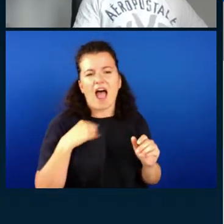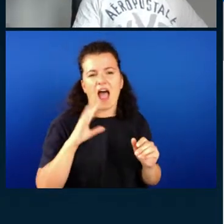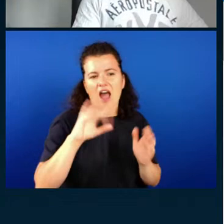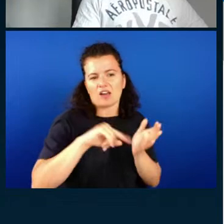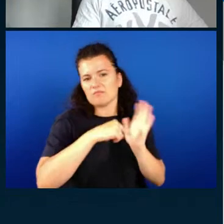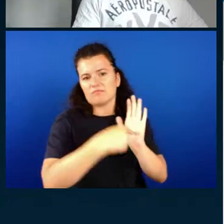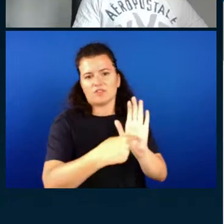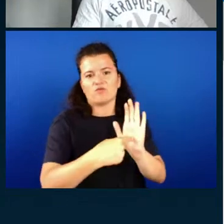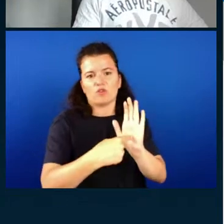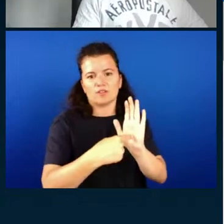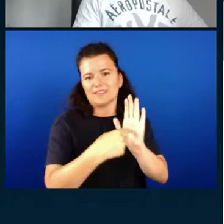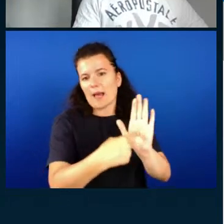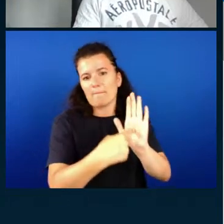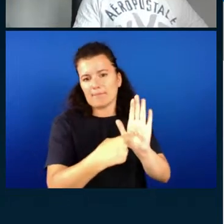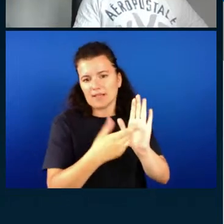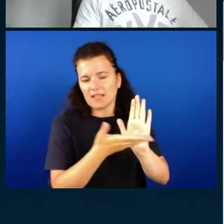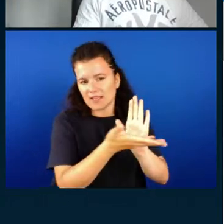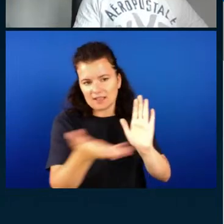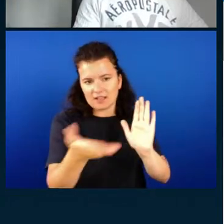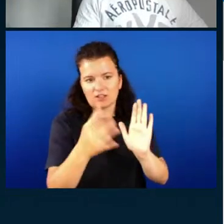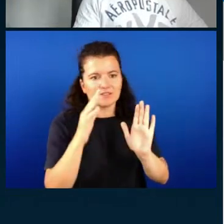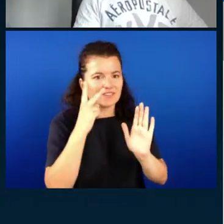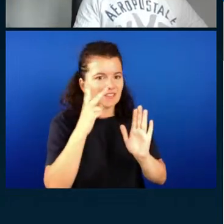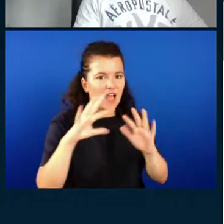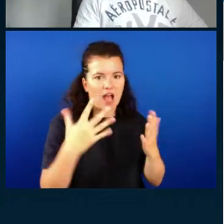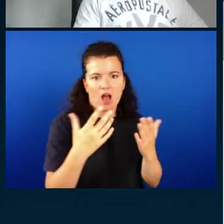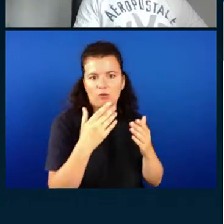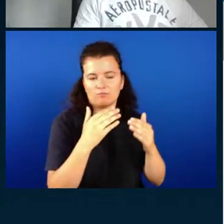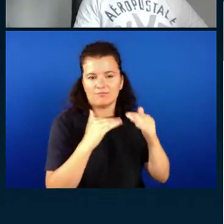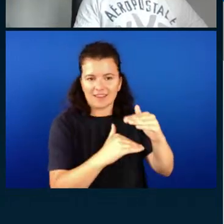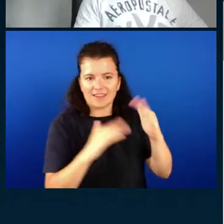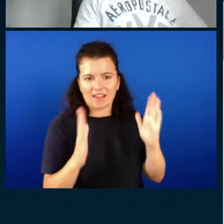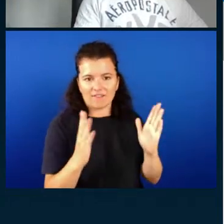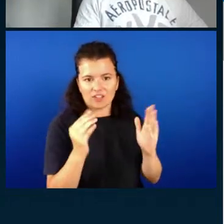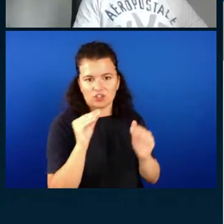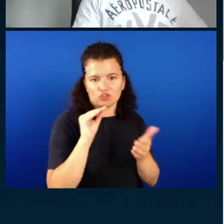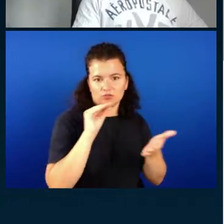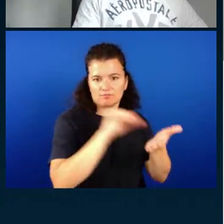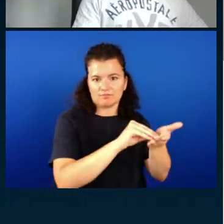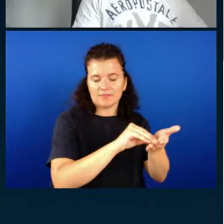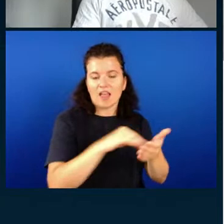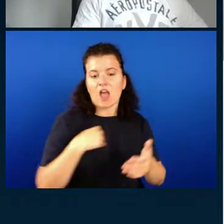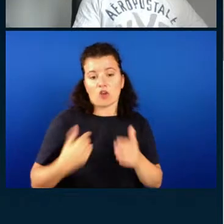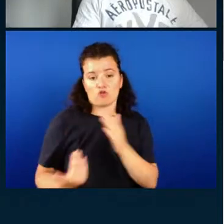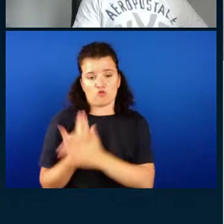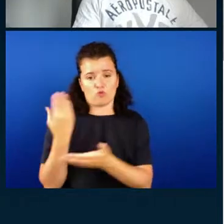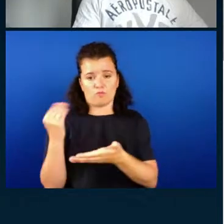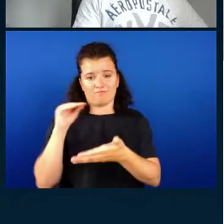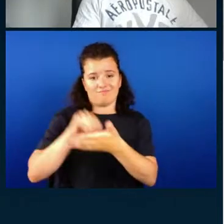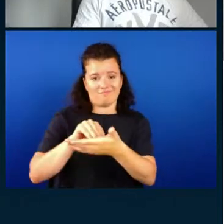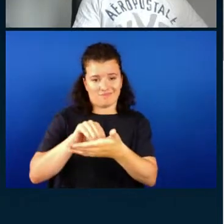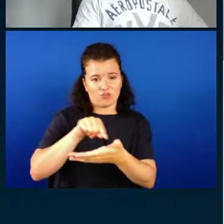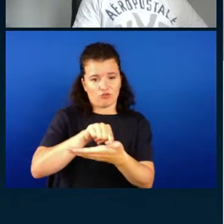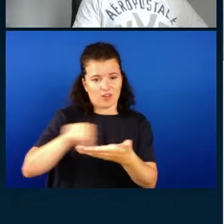sampling. And there is a release definition. I will create a new release definition. And